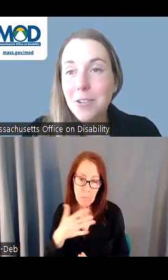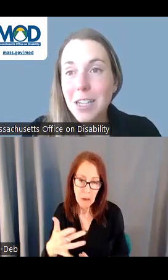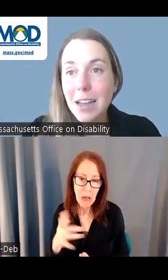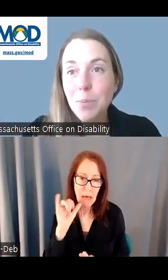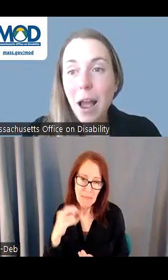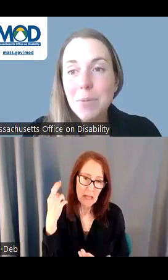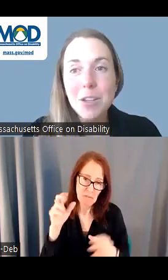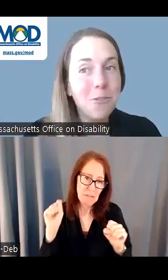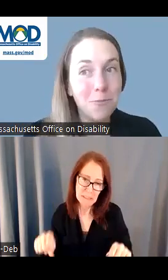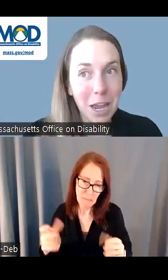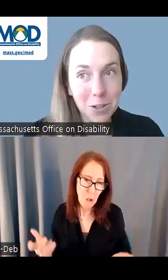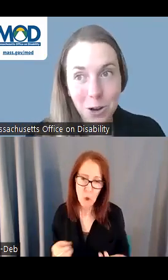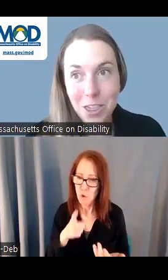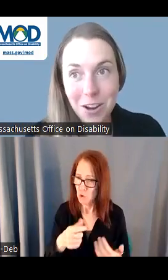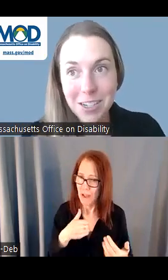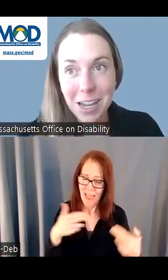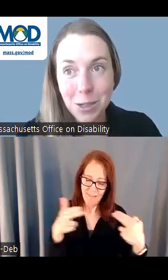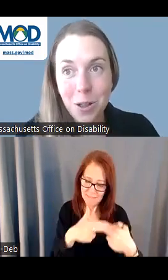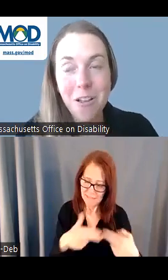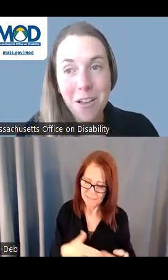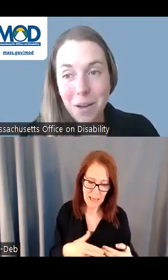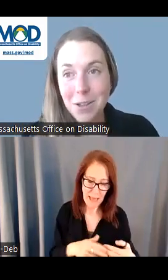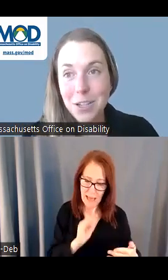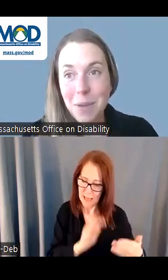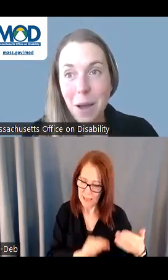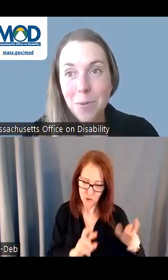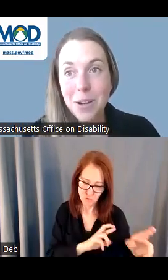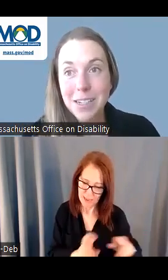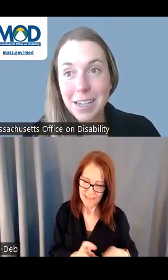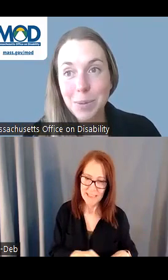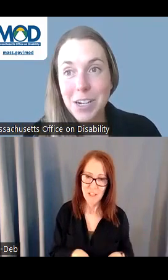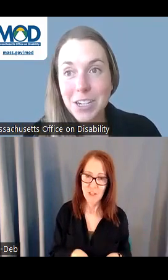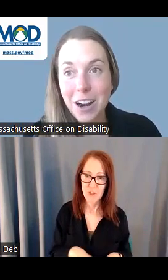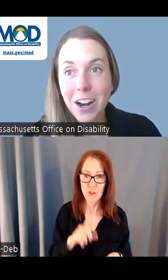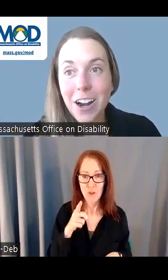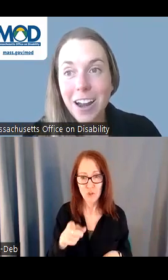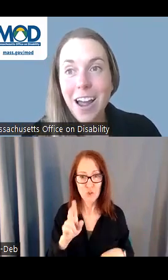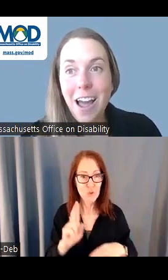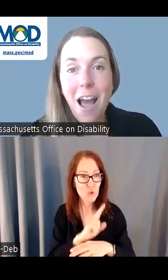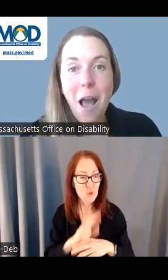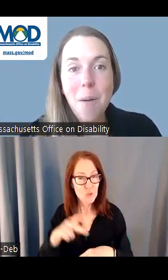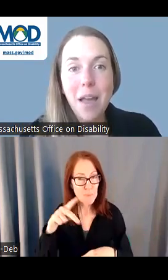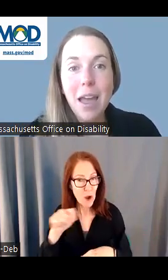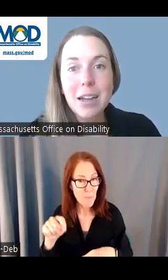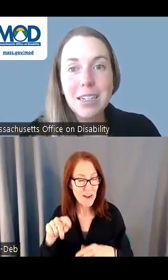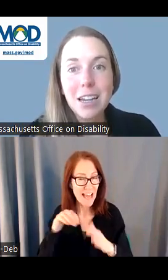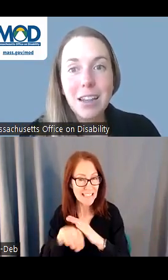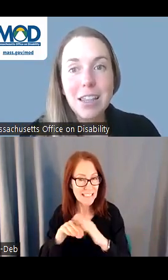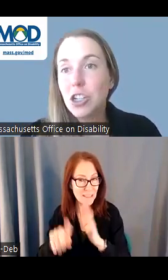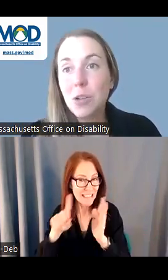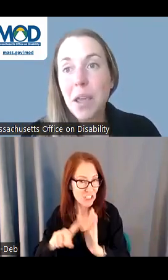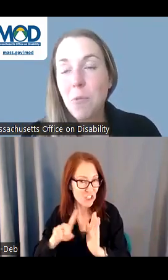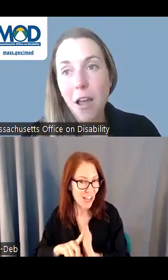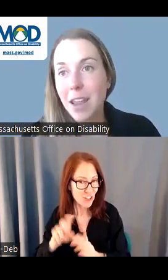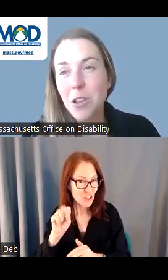You've got your slides prepped, you've made sure that they're accessible by using PowerPoint's accessibility checker. And